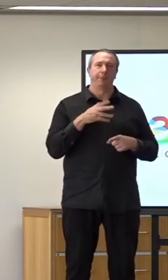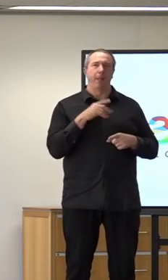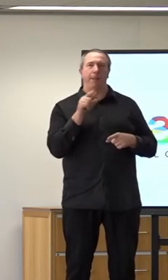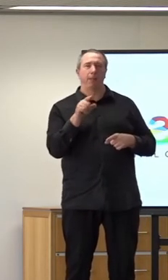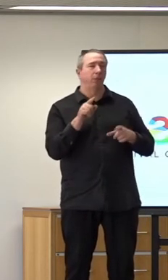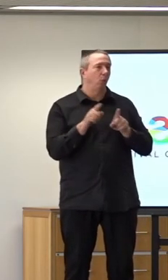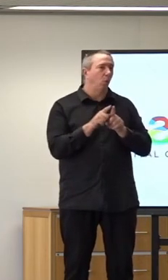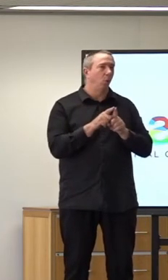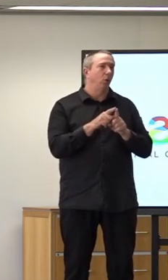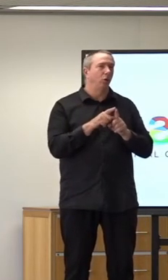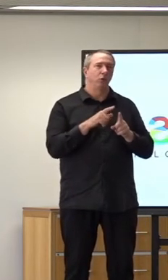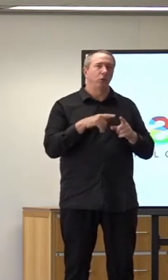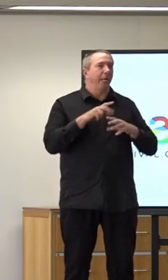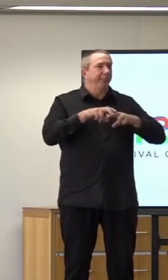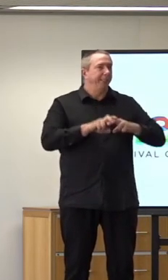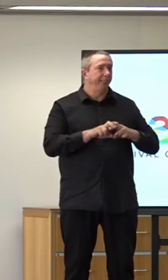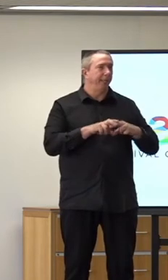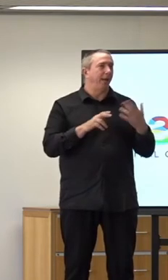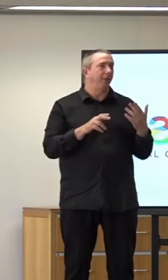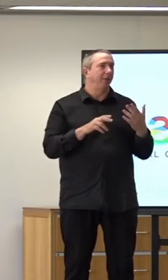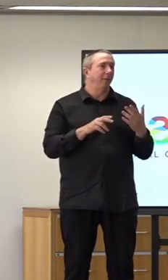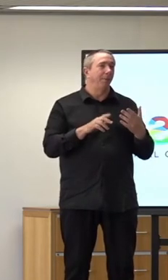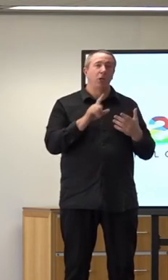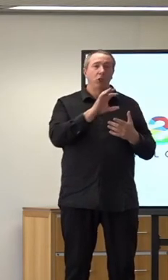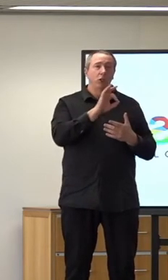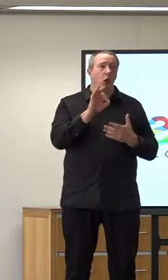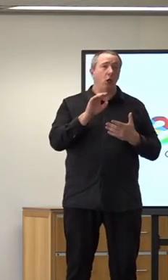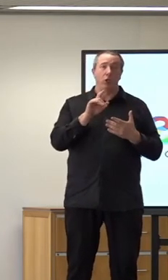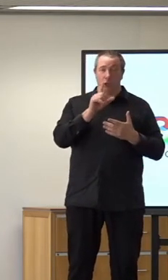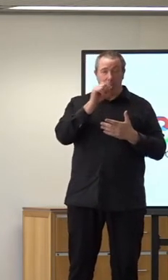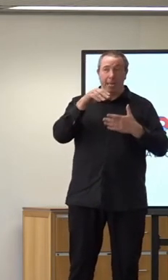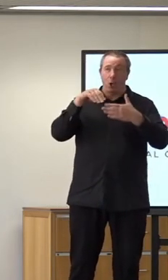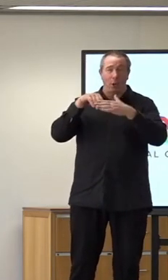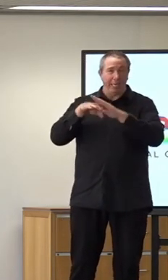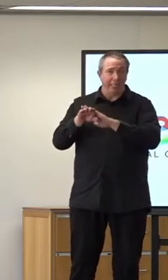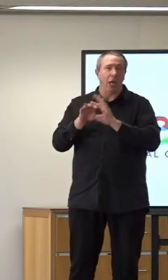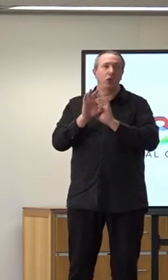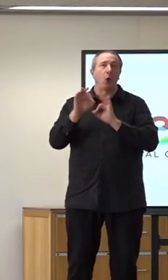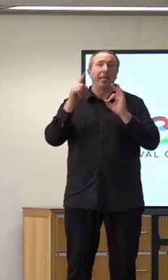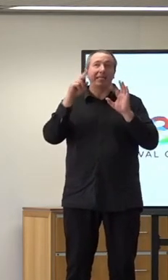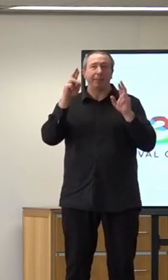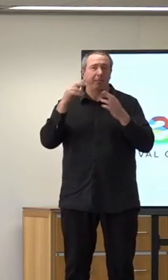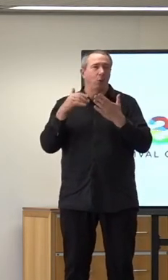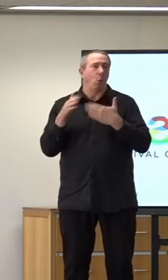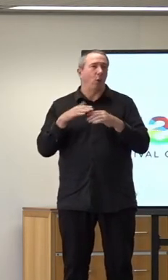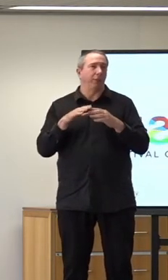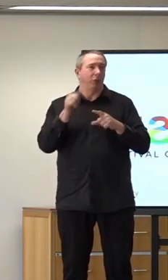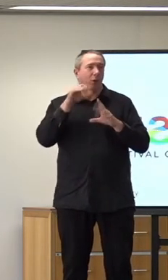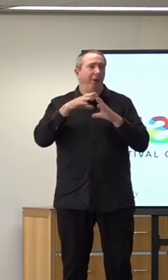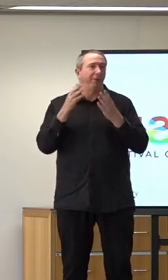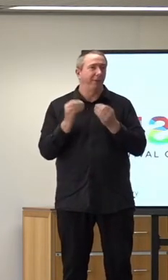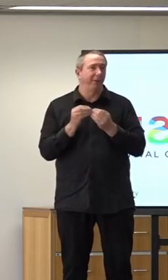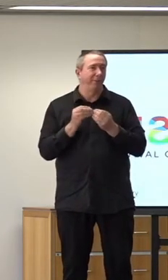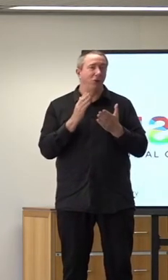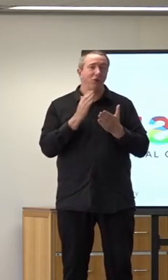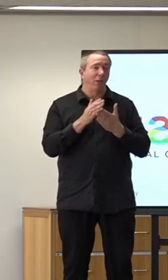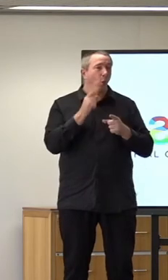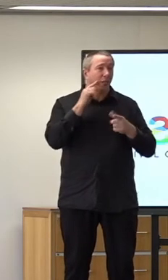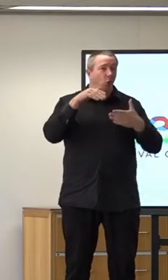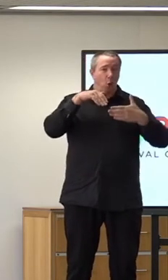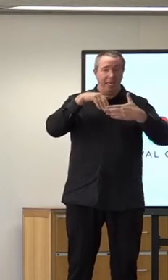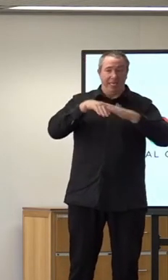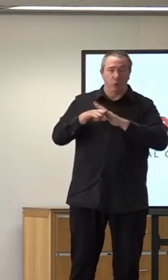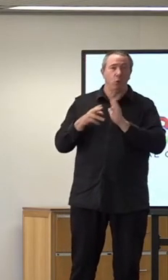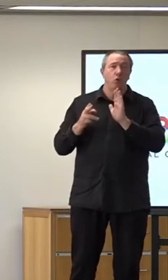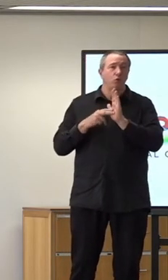always, I think, go in and not expect the curator to have, you know, because it isn't neutral. You have to recognize you're not walking into a neutral